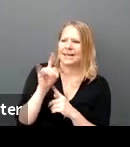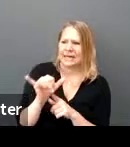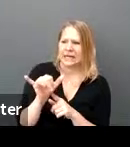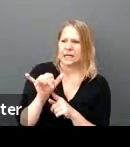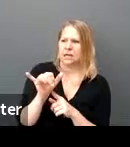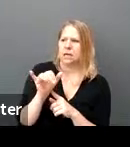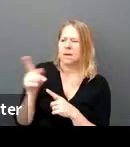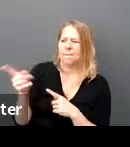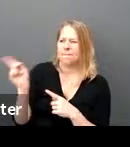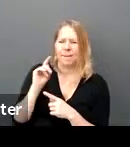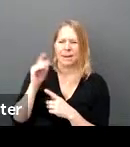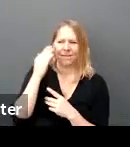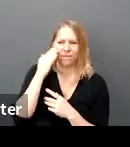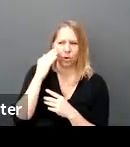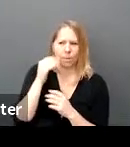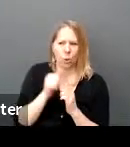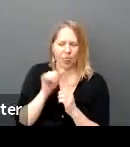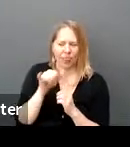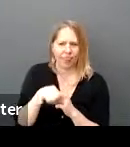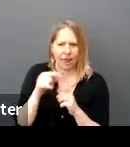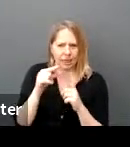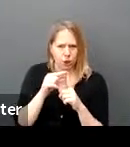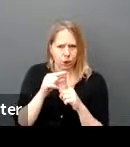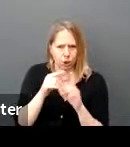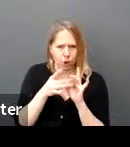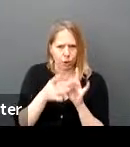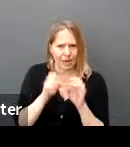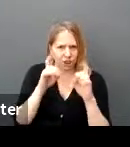may not have been familiar with that term in education?